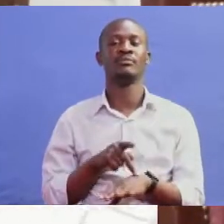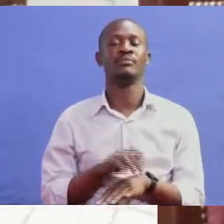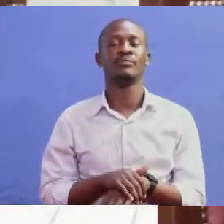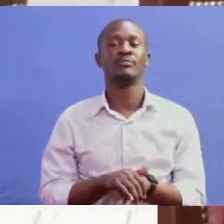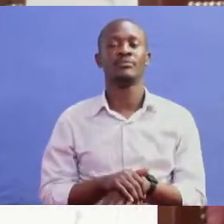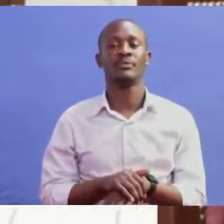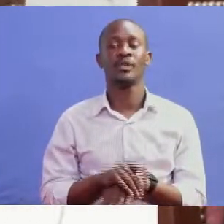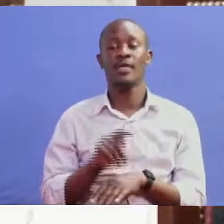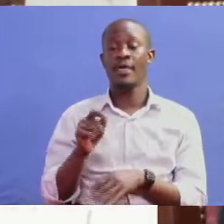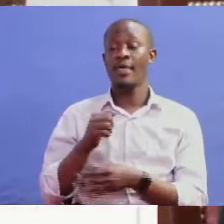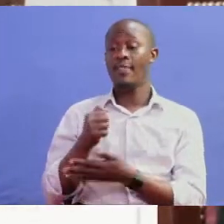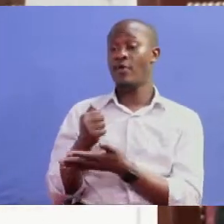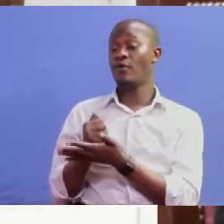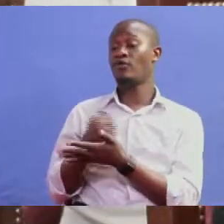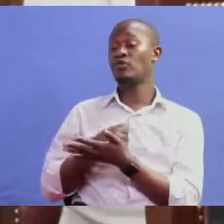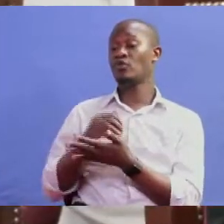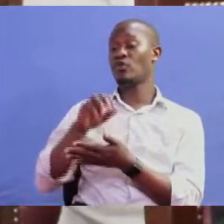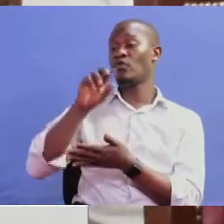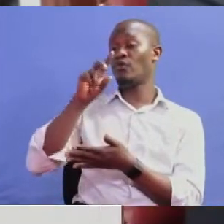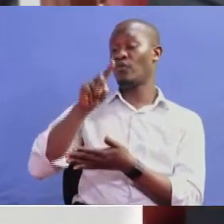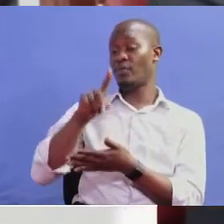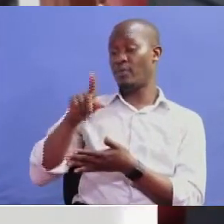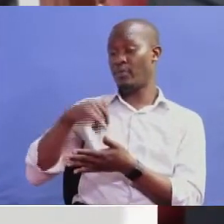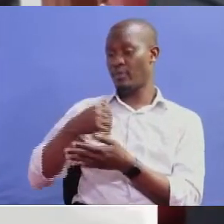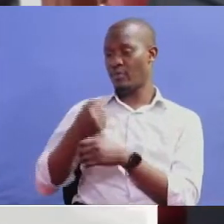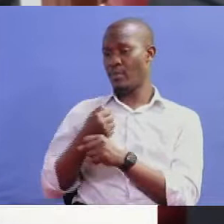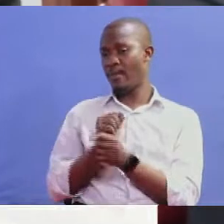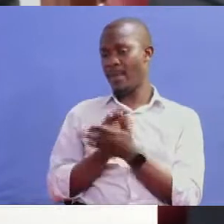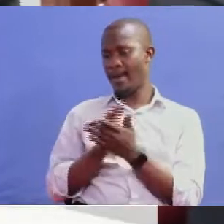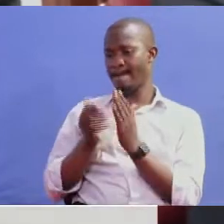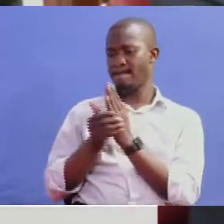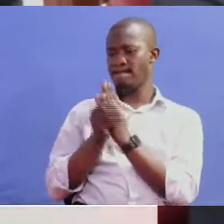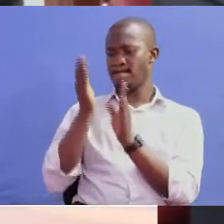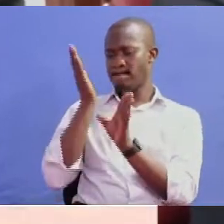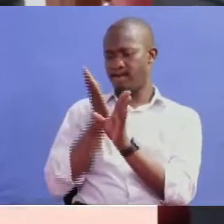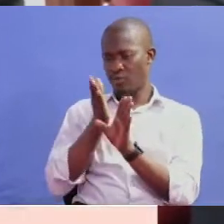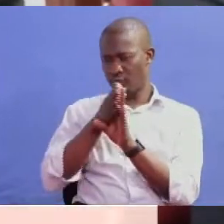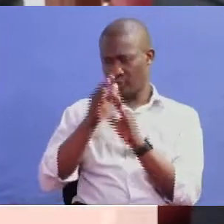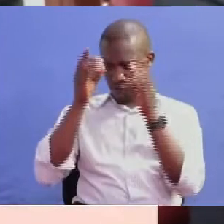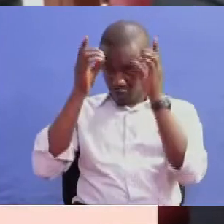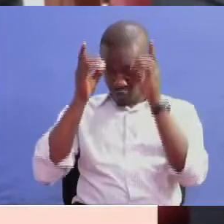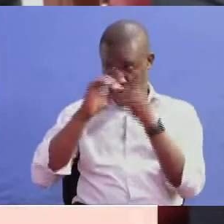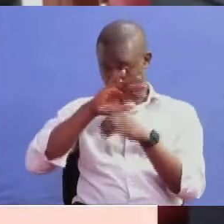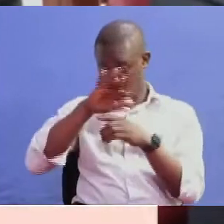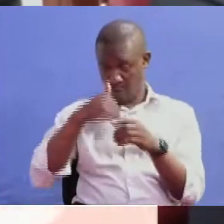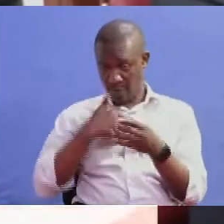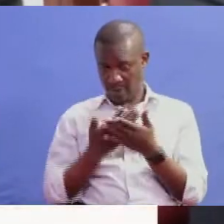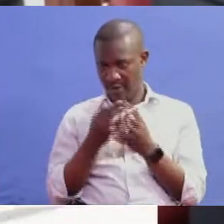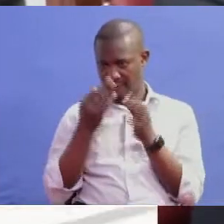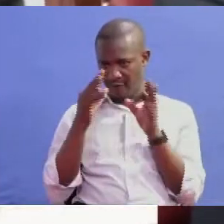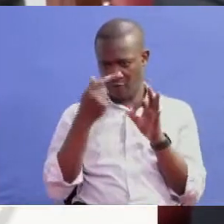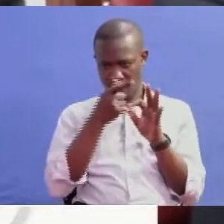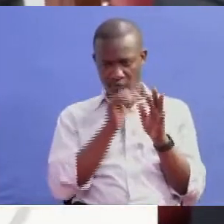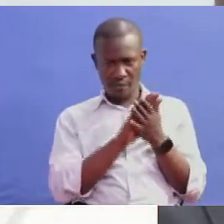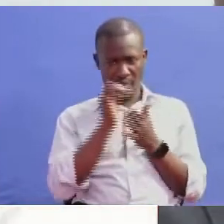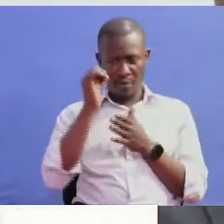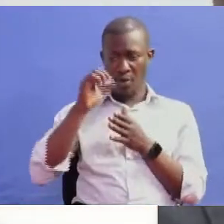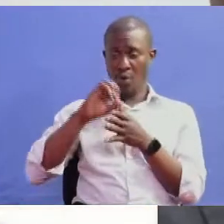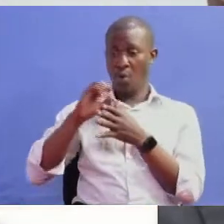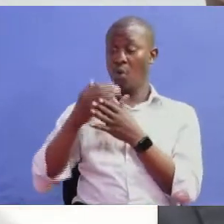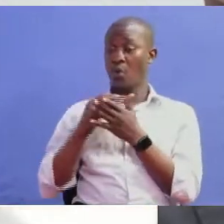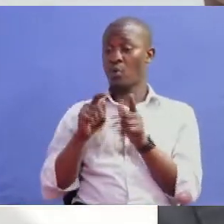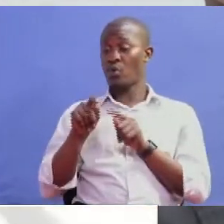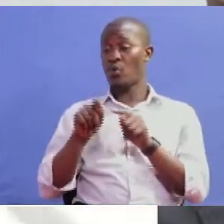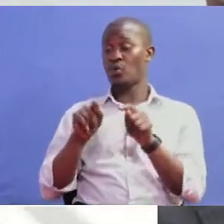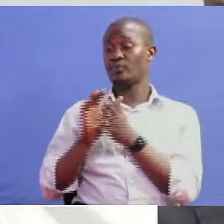The office of the DPP is responsible for making professional decisions on prosecutions that are free from political influence or control.